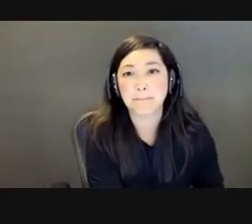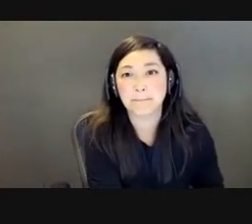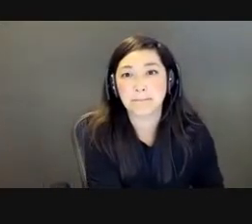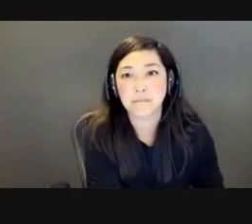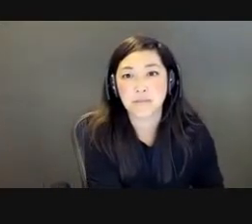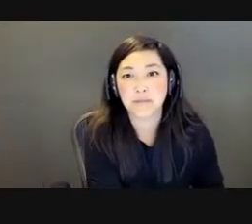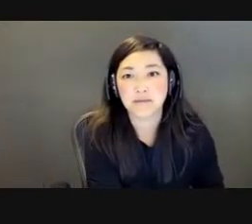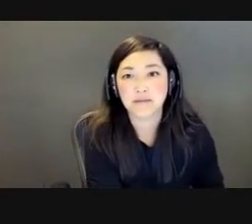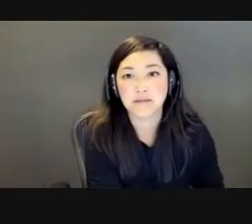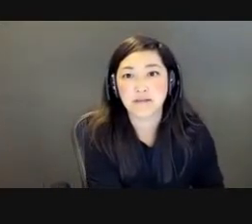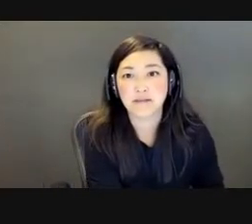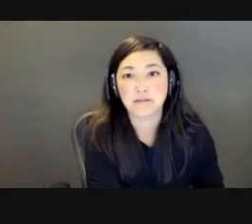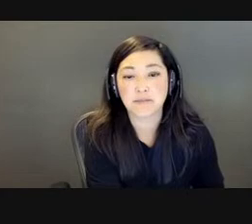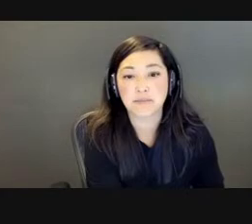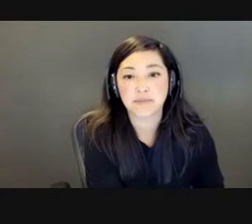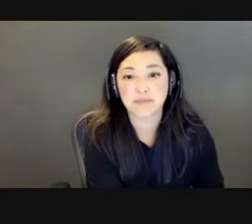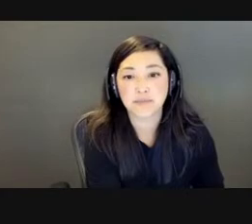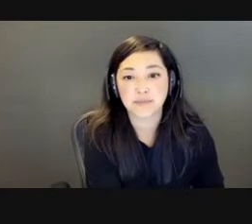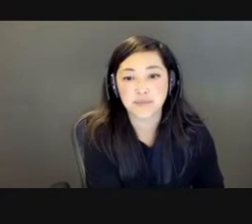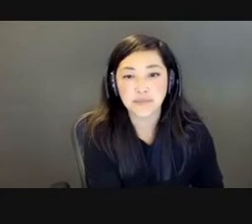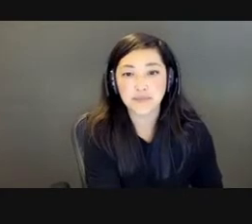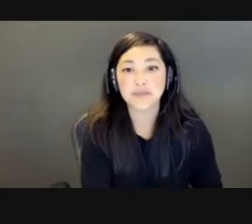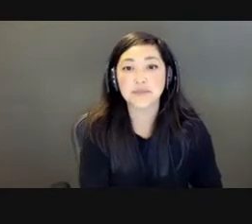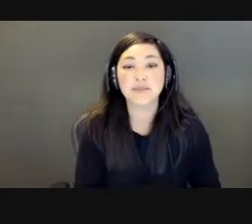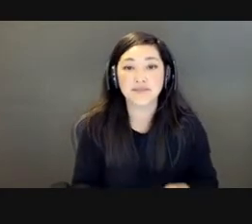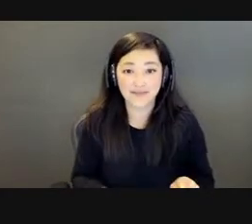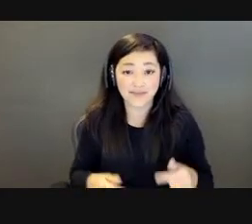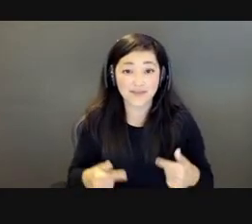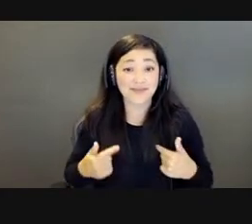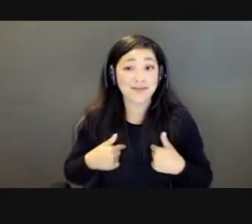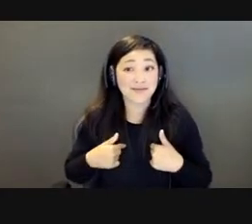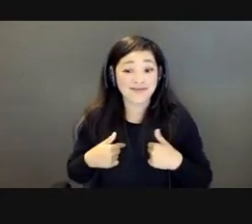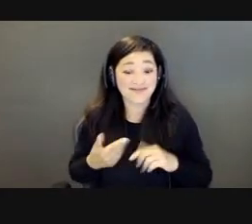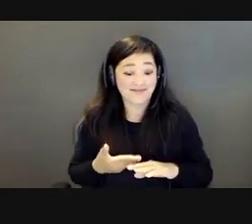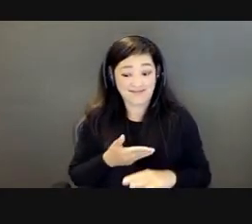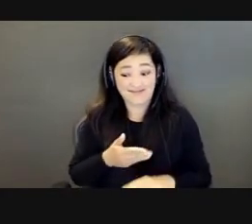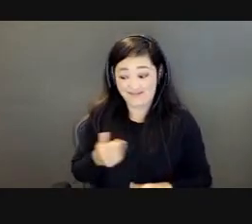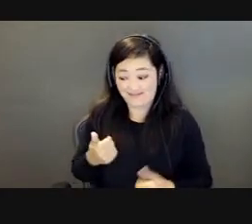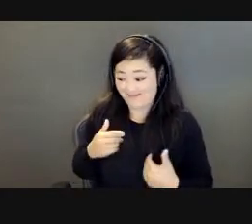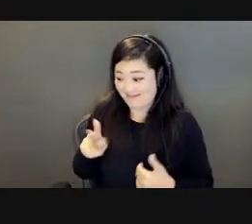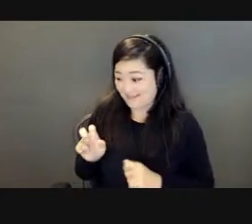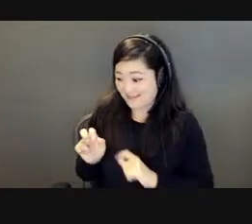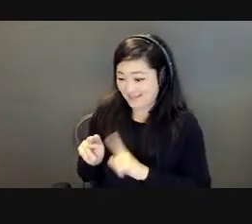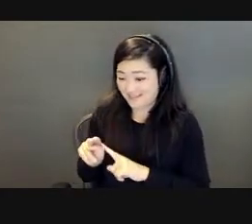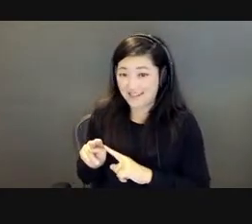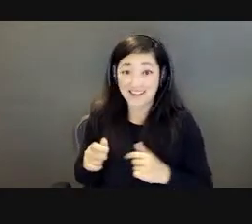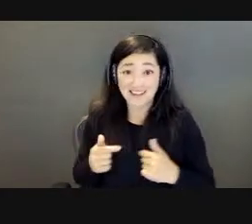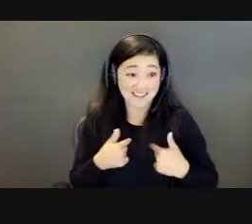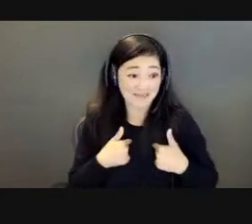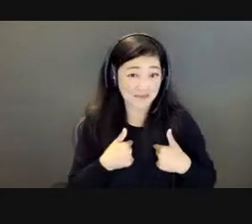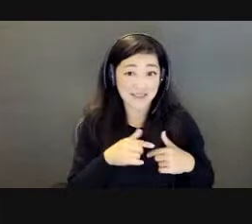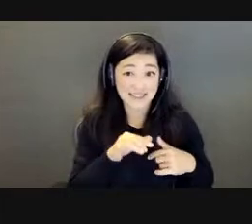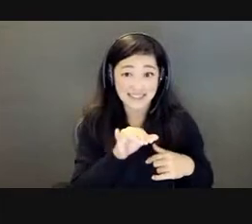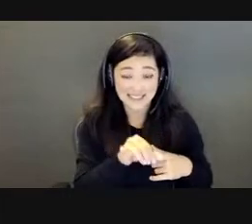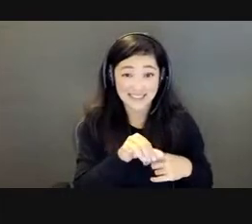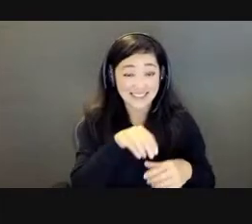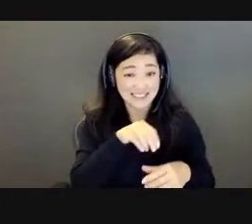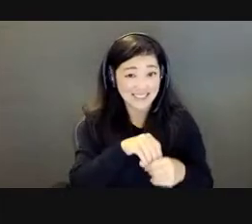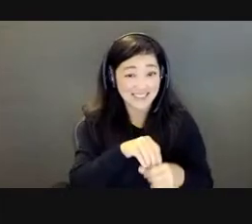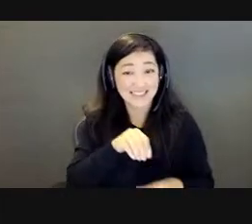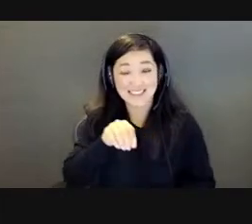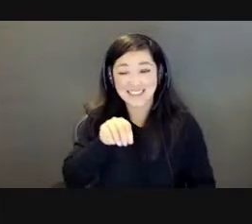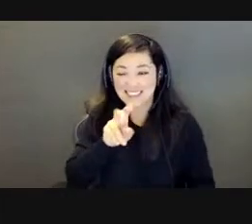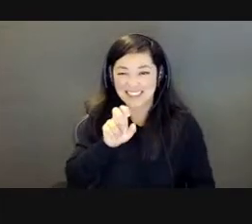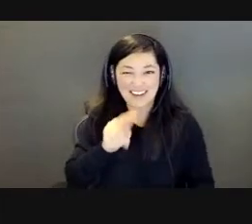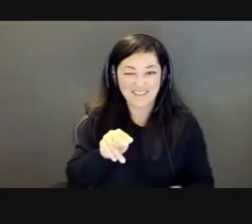Certainly. So I actually had the advantage before I had the van. I spent 4 months out of my camper van, just on long